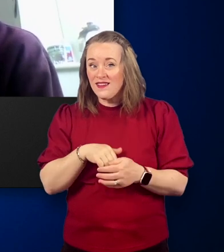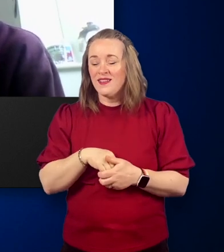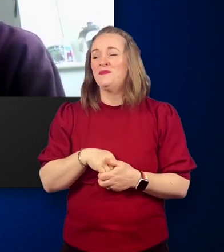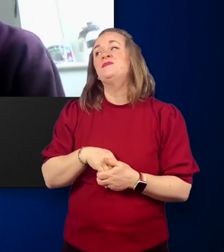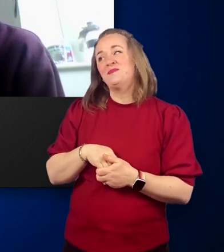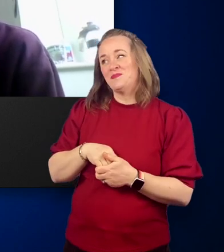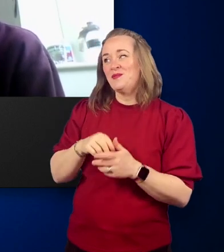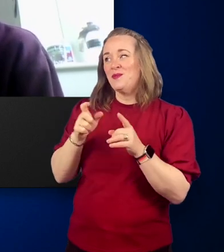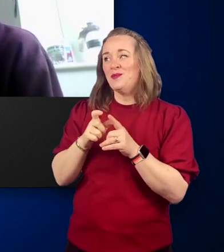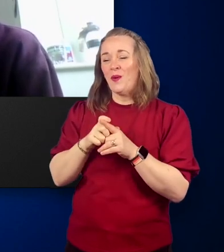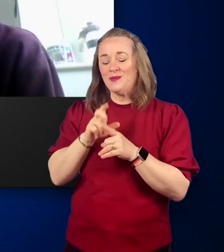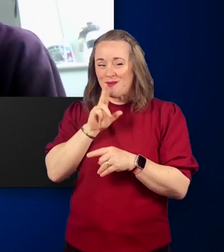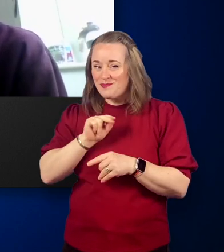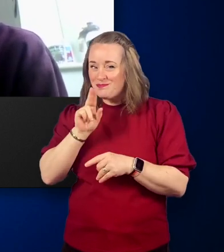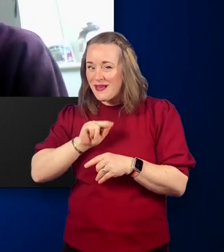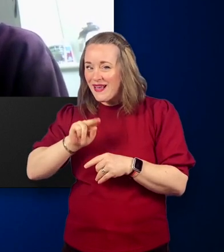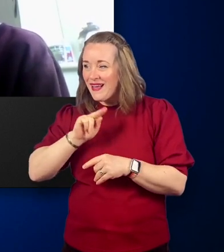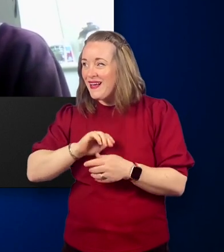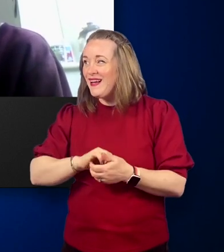Maya. And